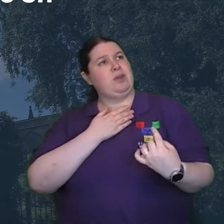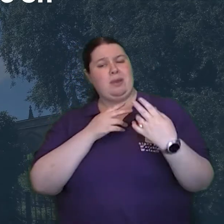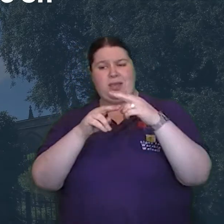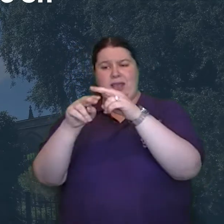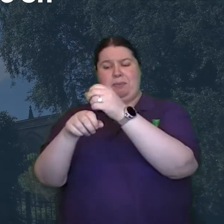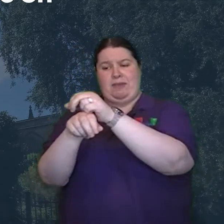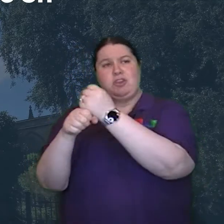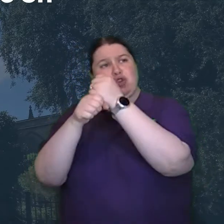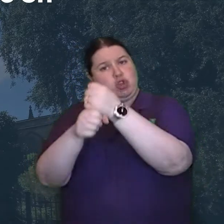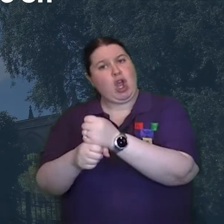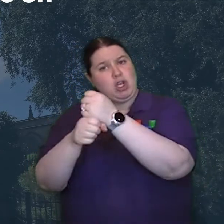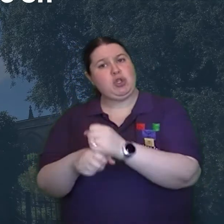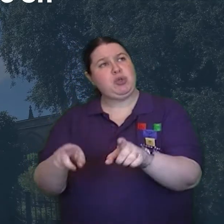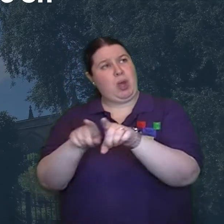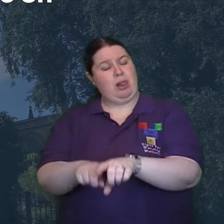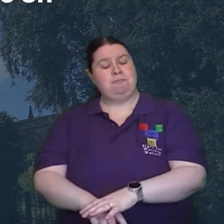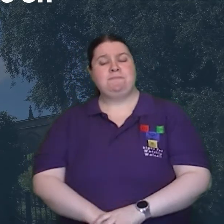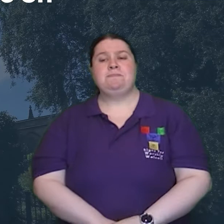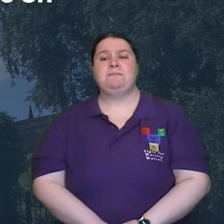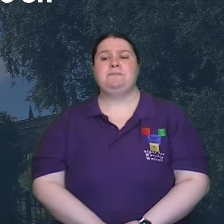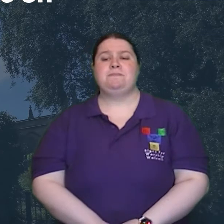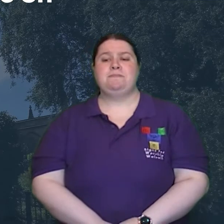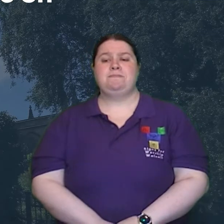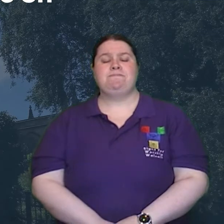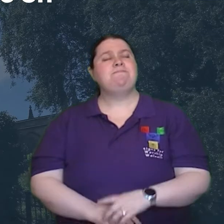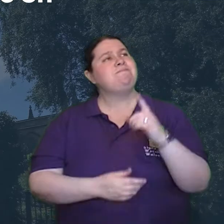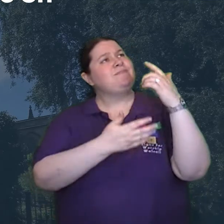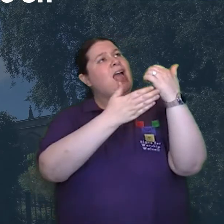as individuals and as the church.